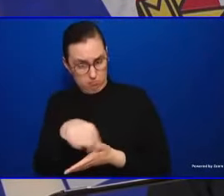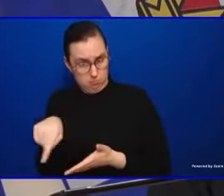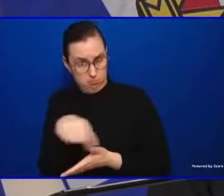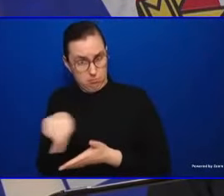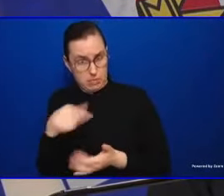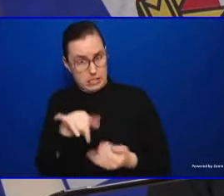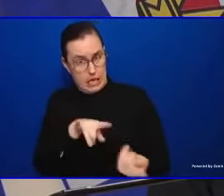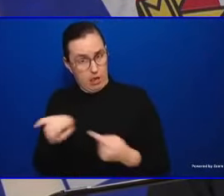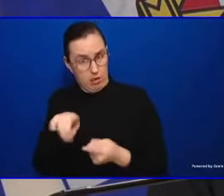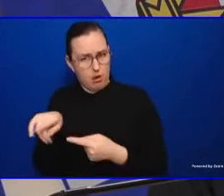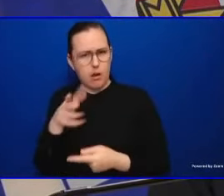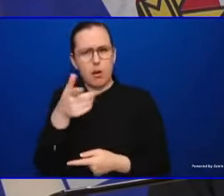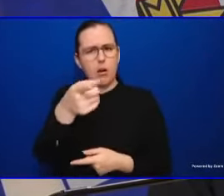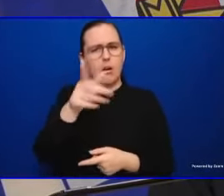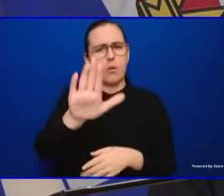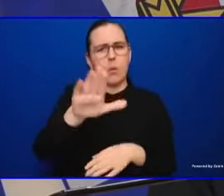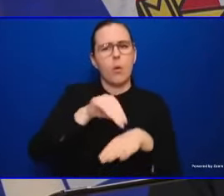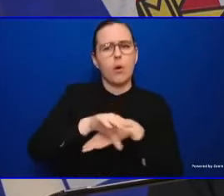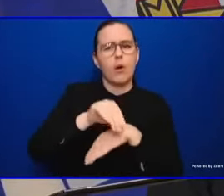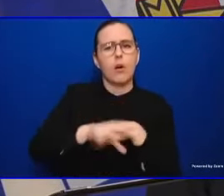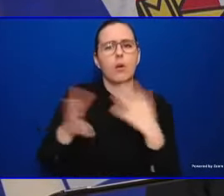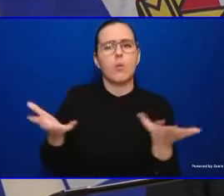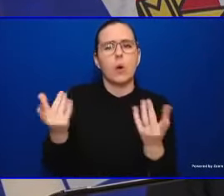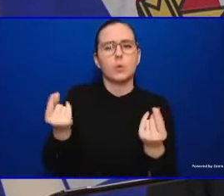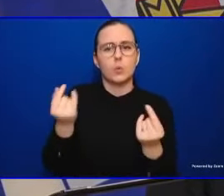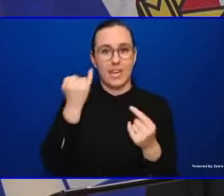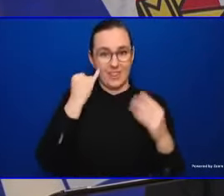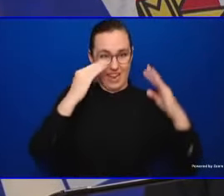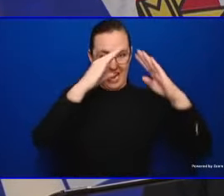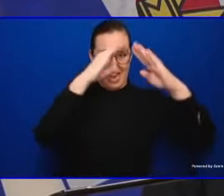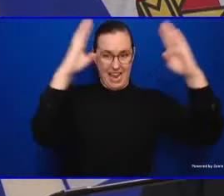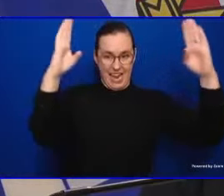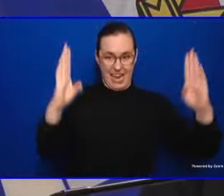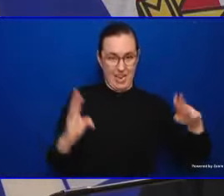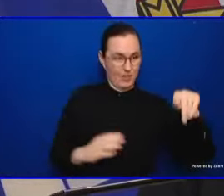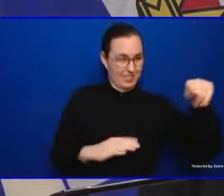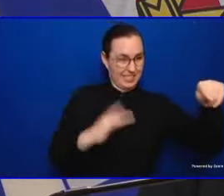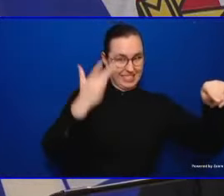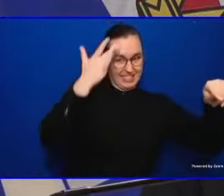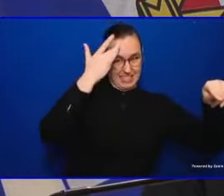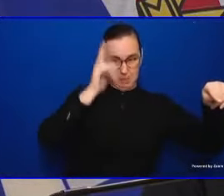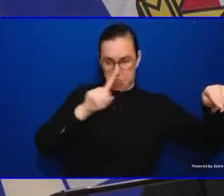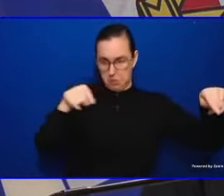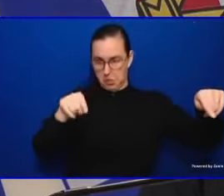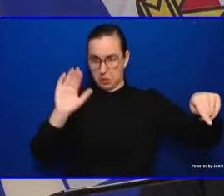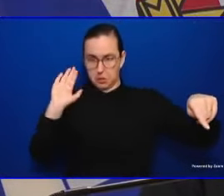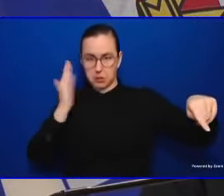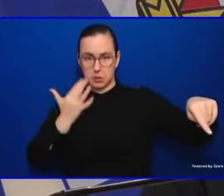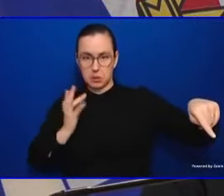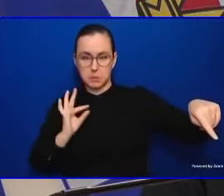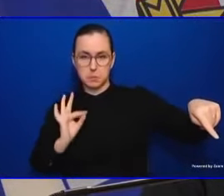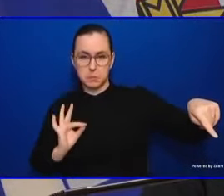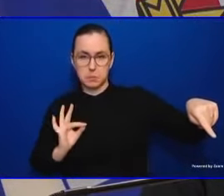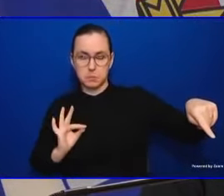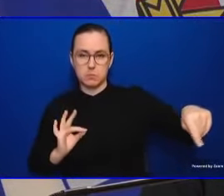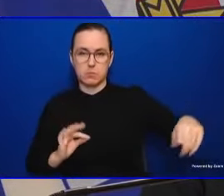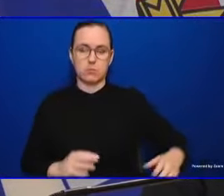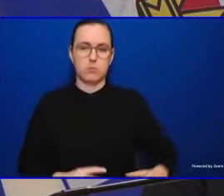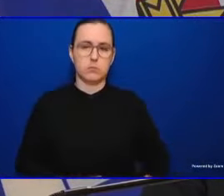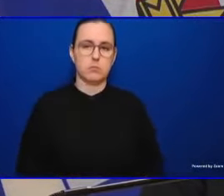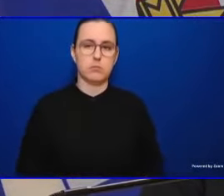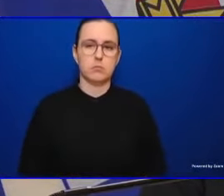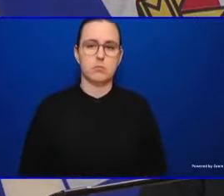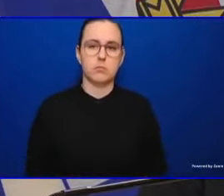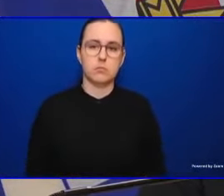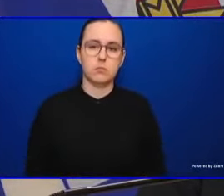dealing with COVID in their households right now? Yeah, so I think the short answer is yes. We